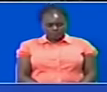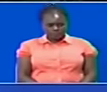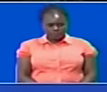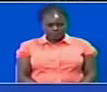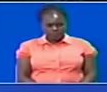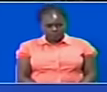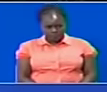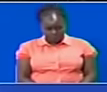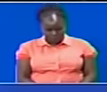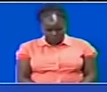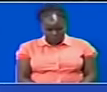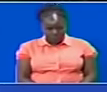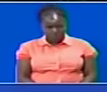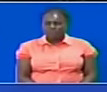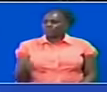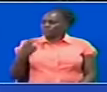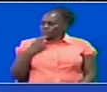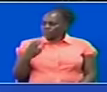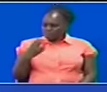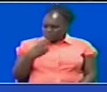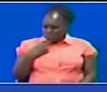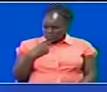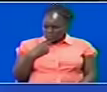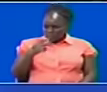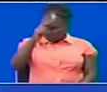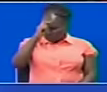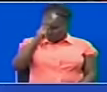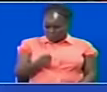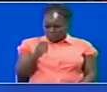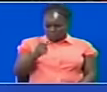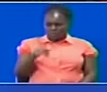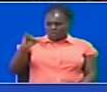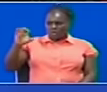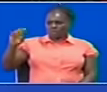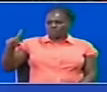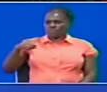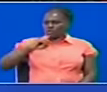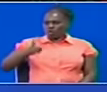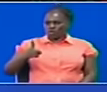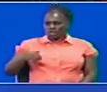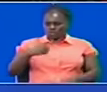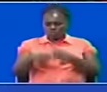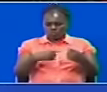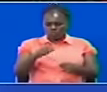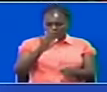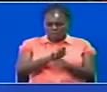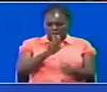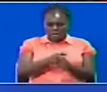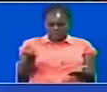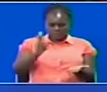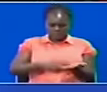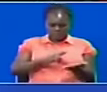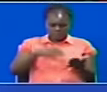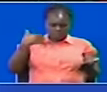Now, what is a... On Tuesday, Justice Chacha Mwita directed IEBC to continue the countrywide mass voter registration exercise